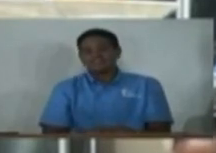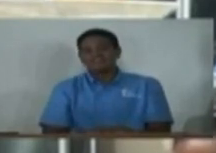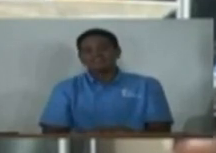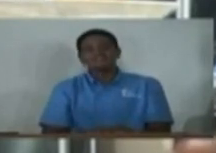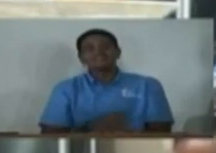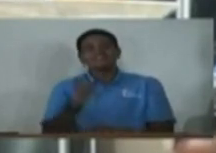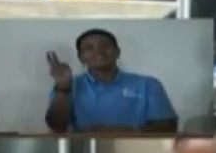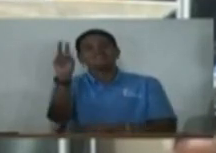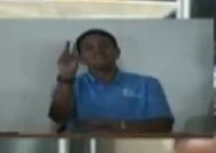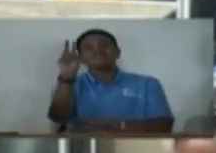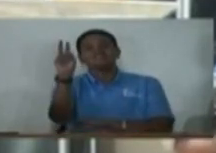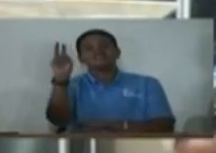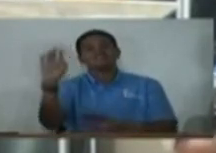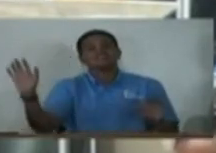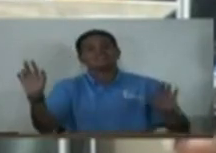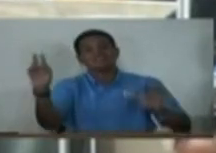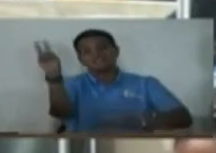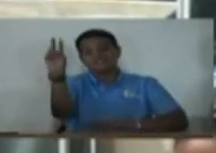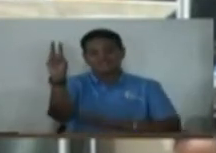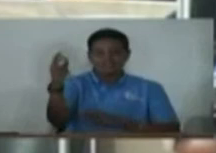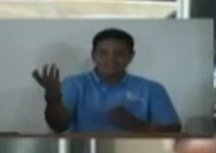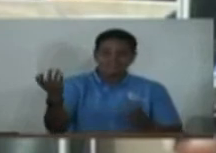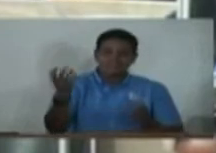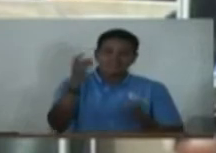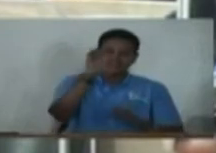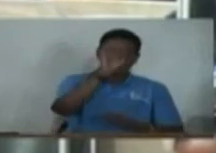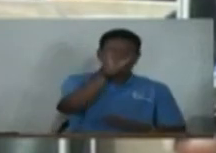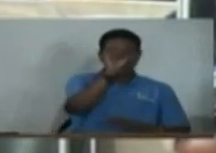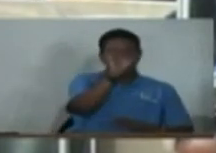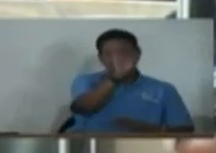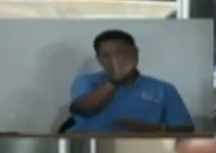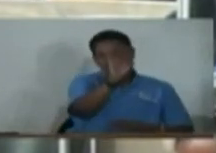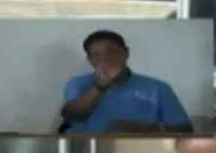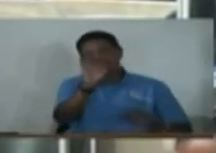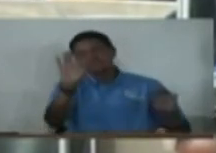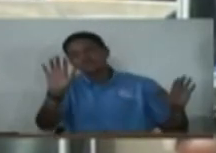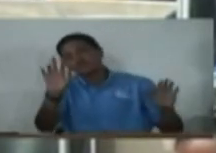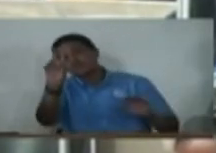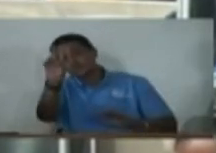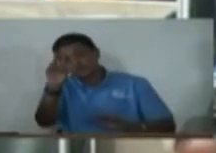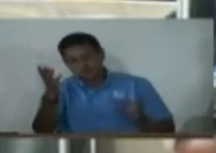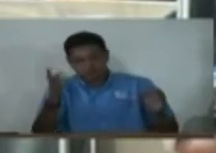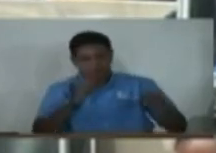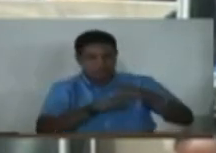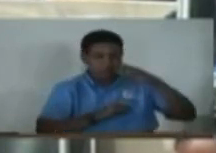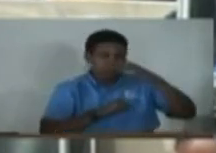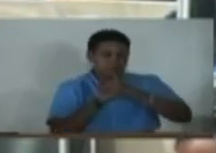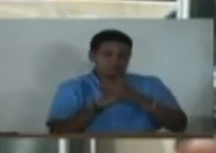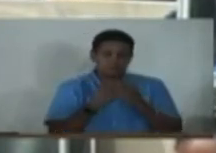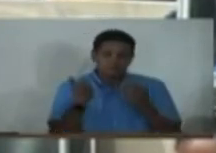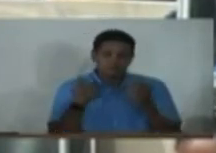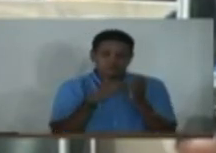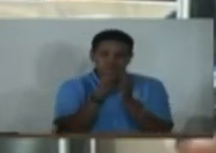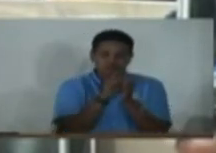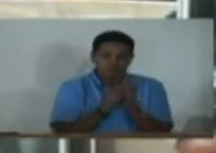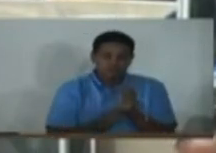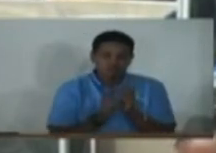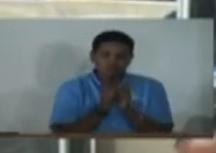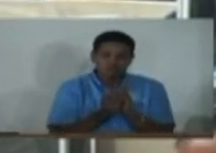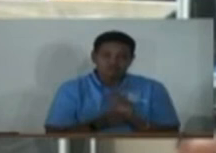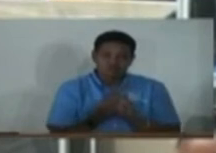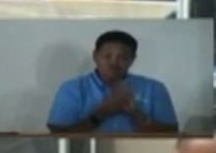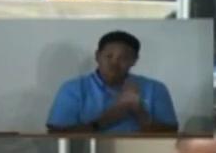morning. So we have done, Madam Speaker, a recrafting of the hours to